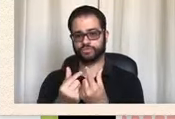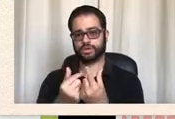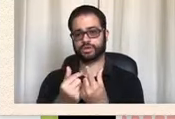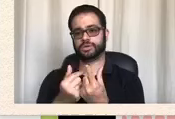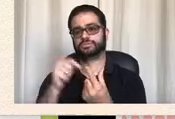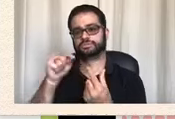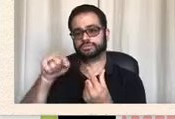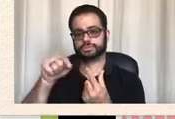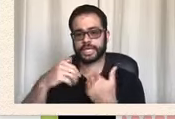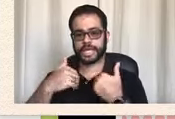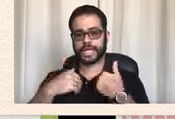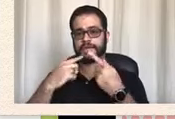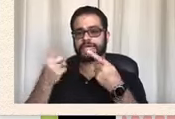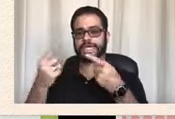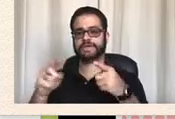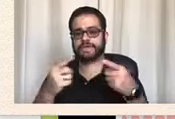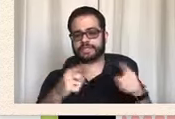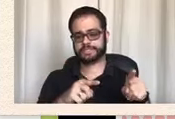an event,